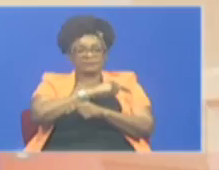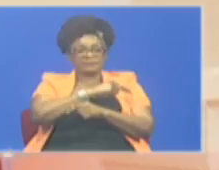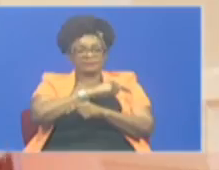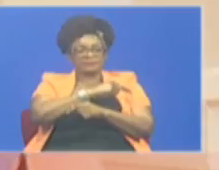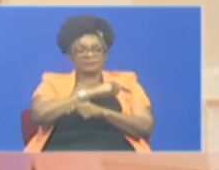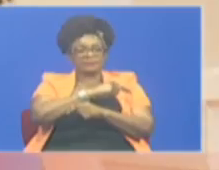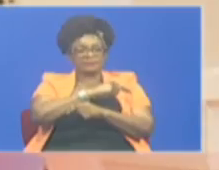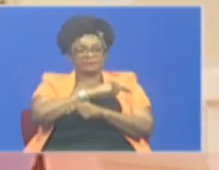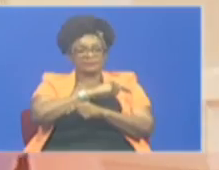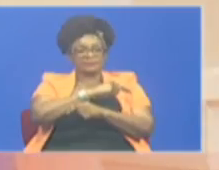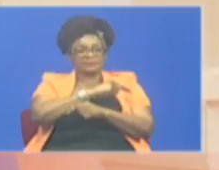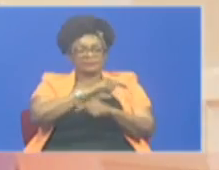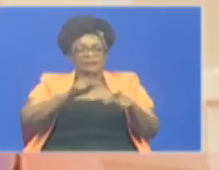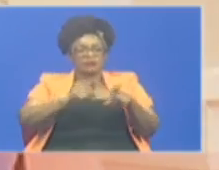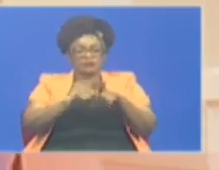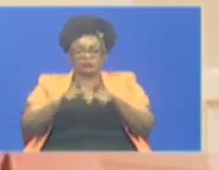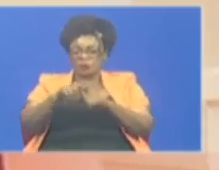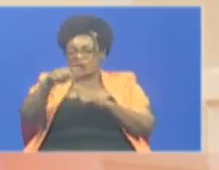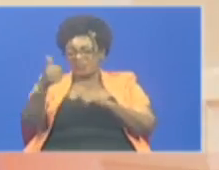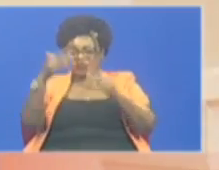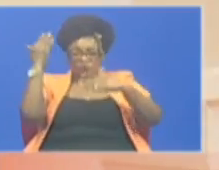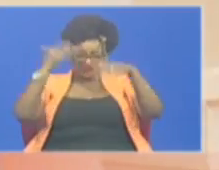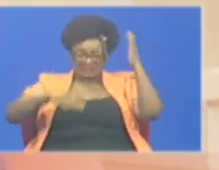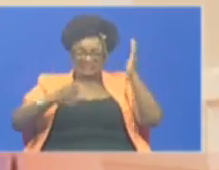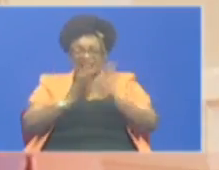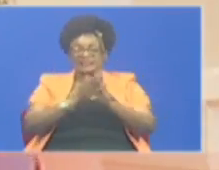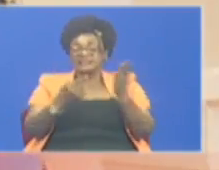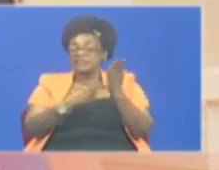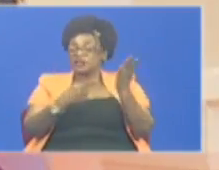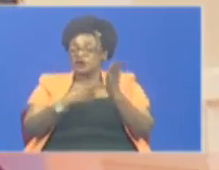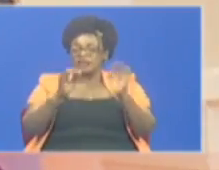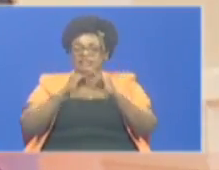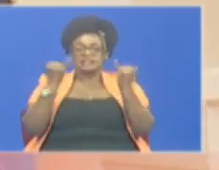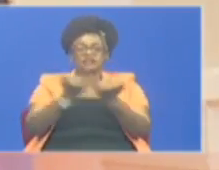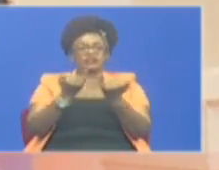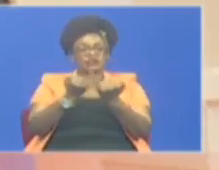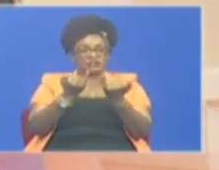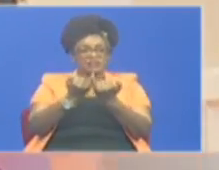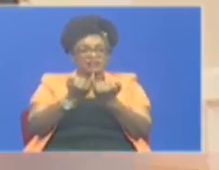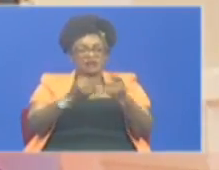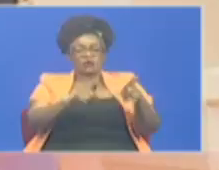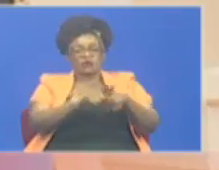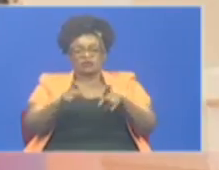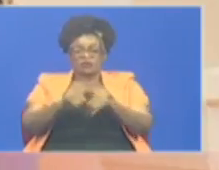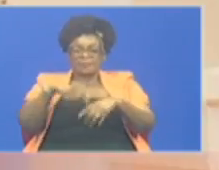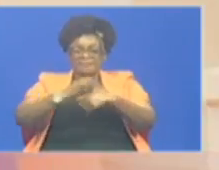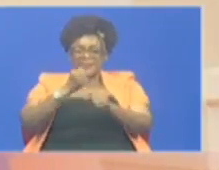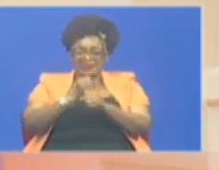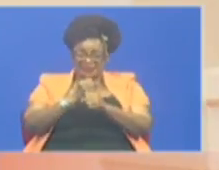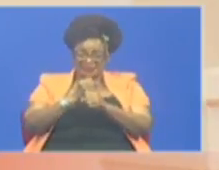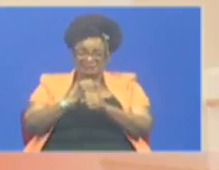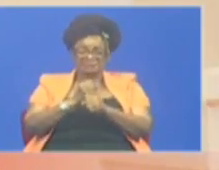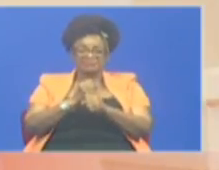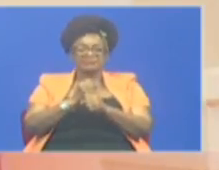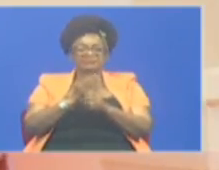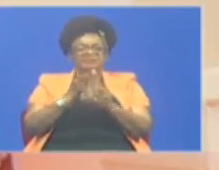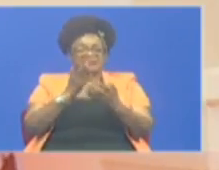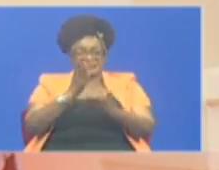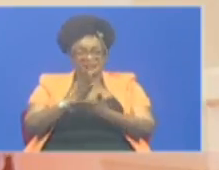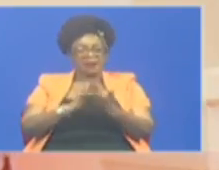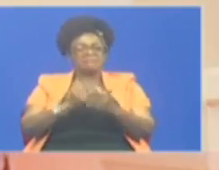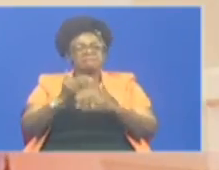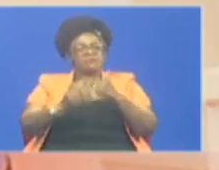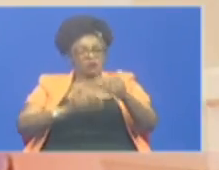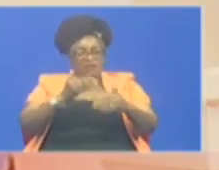Not to be left behind, other universities and technical institutions are also making remarkable progress in the